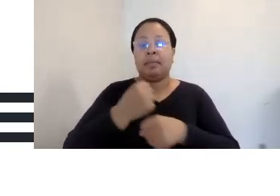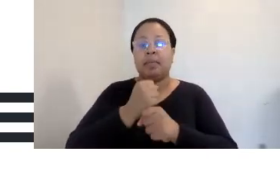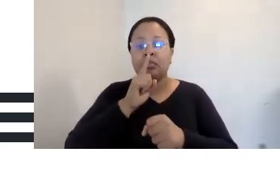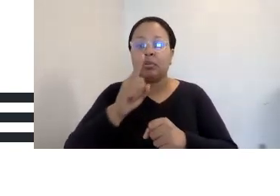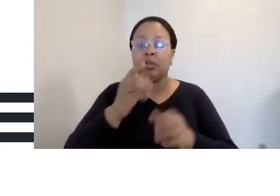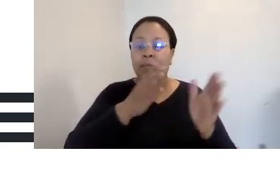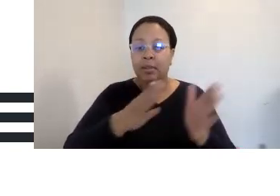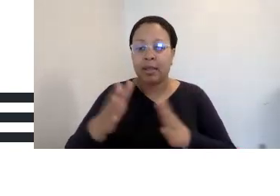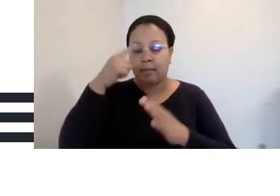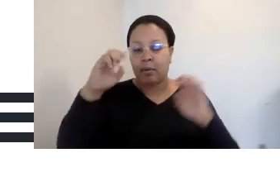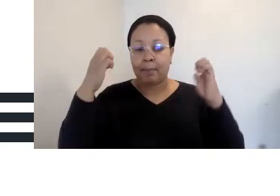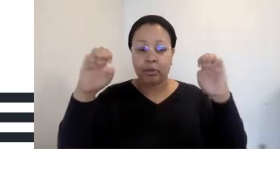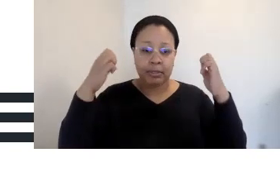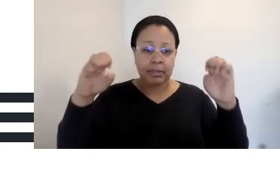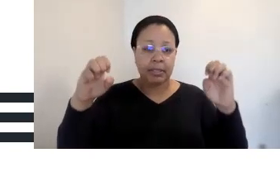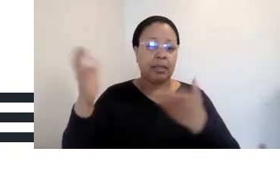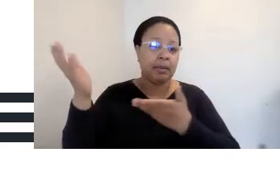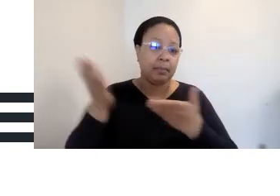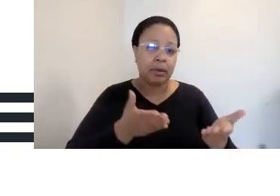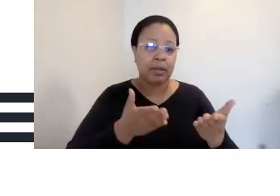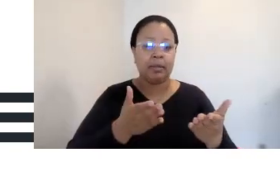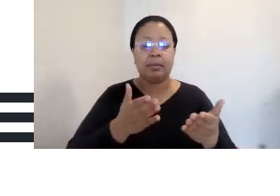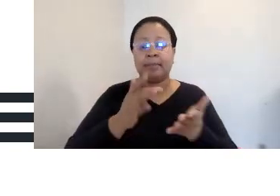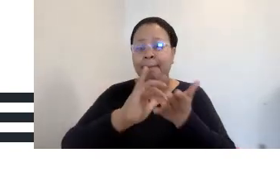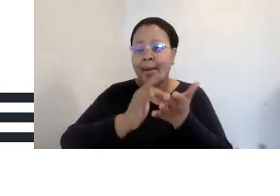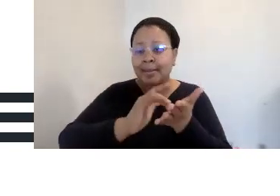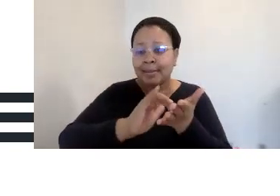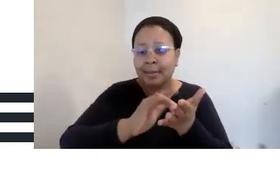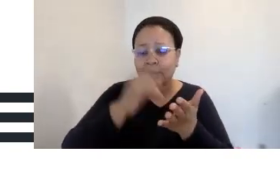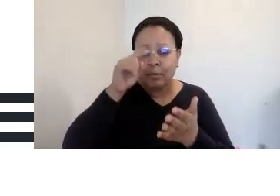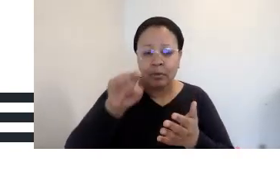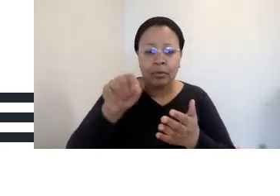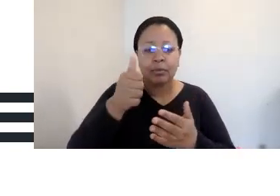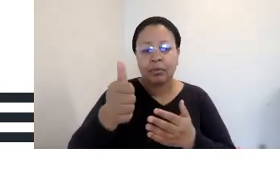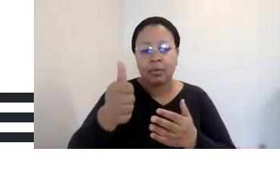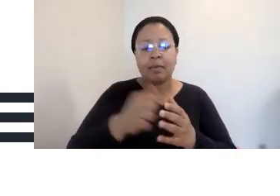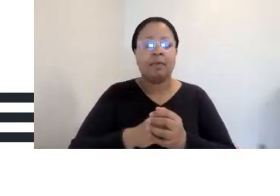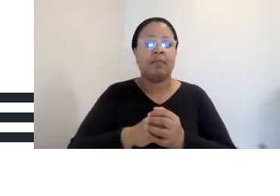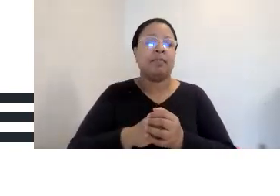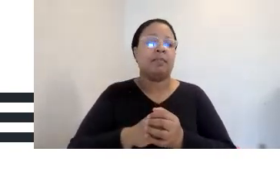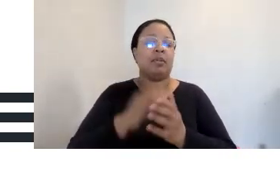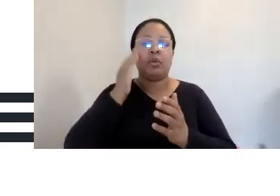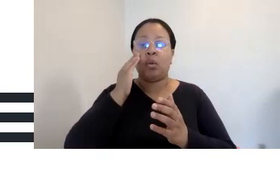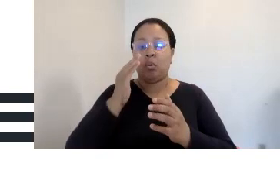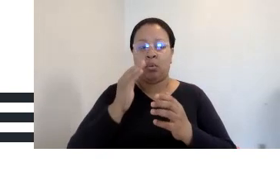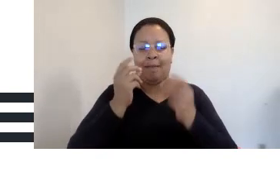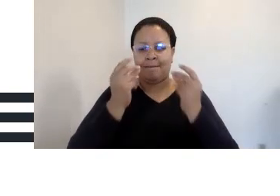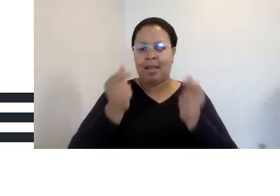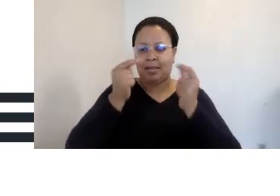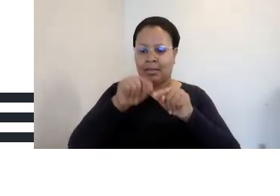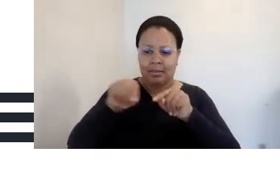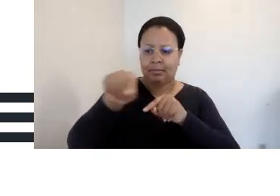sure you know the quickest route to the closest hospital.